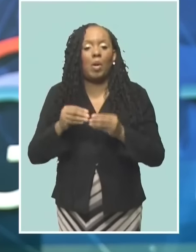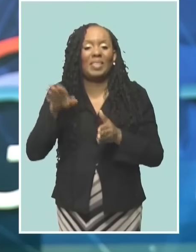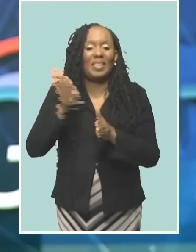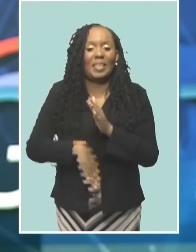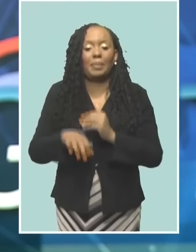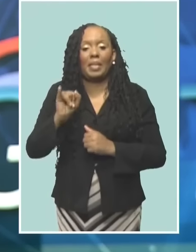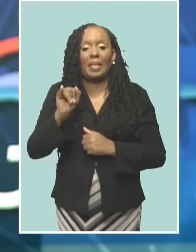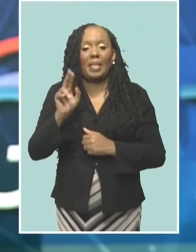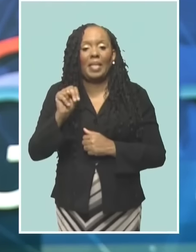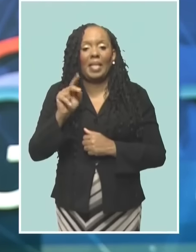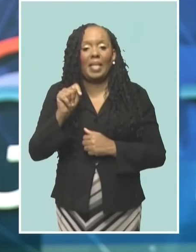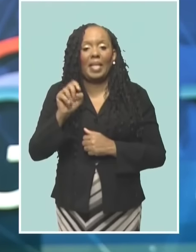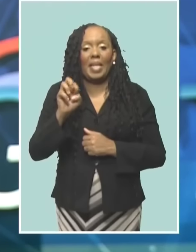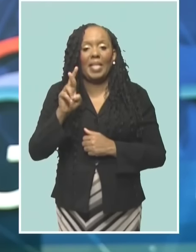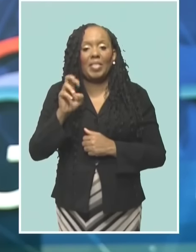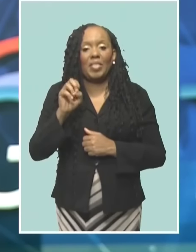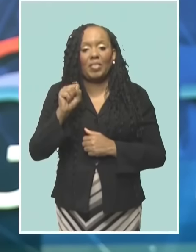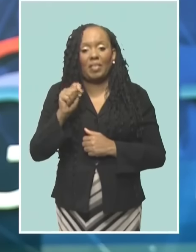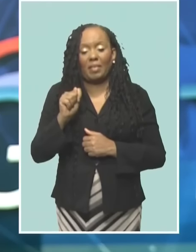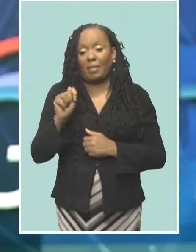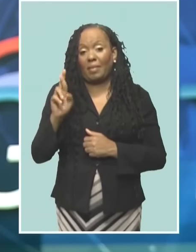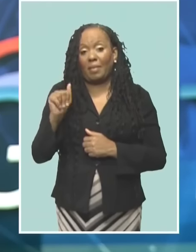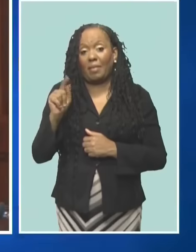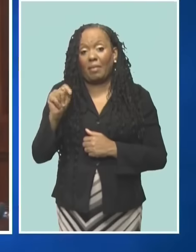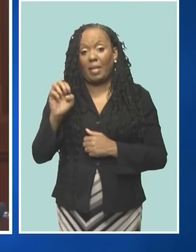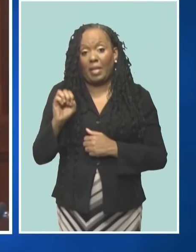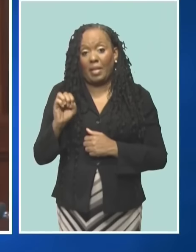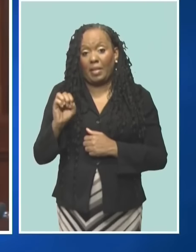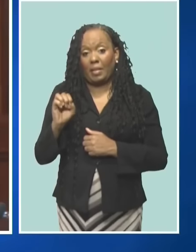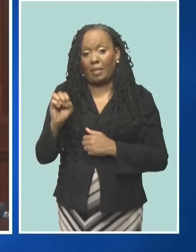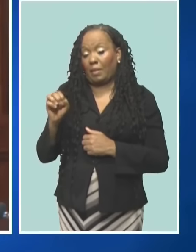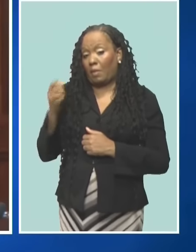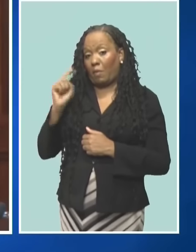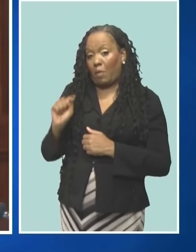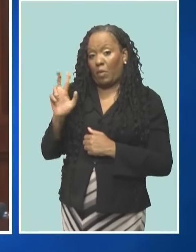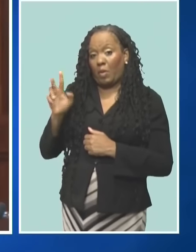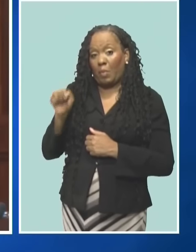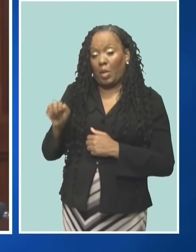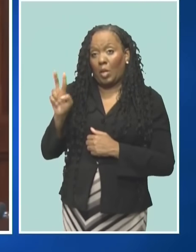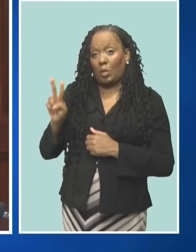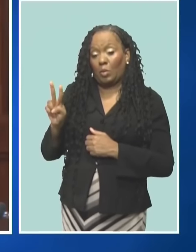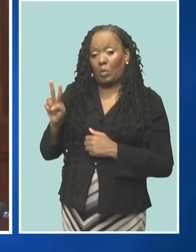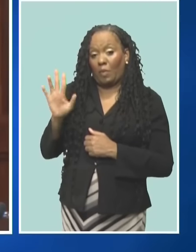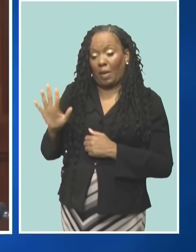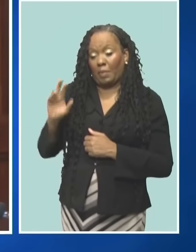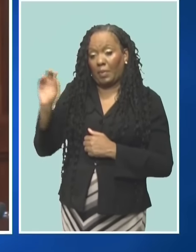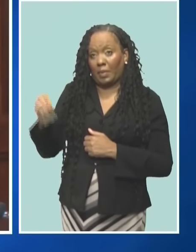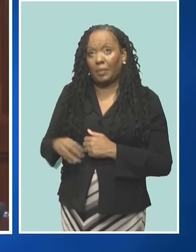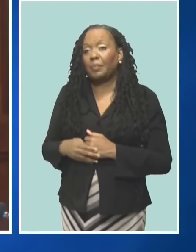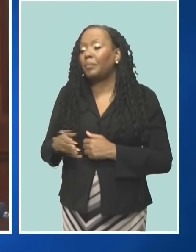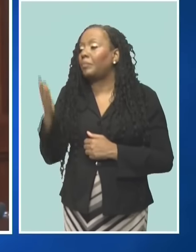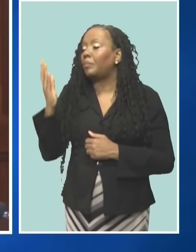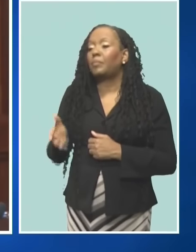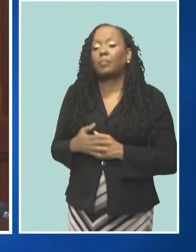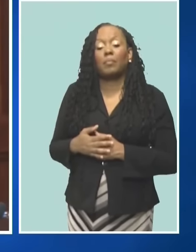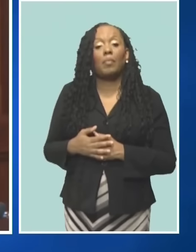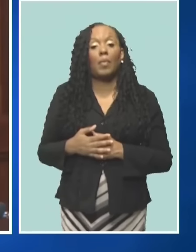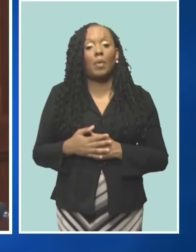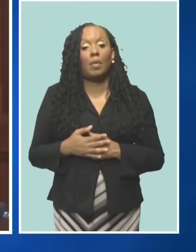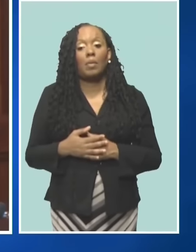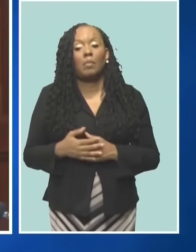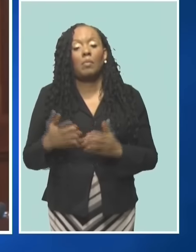of 3.25%. The use of this $600 million, sir, is to repurchase existing